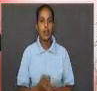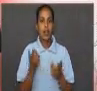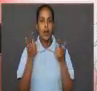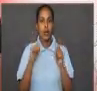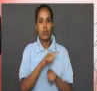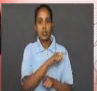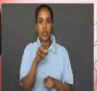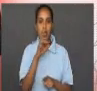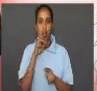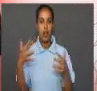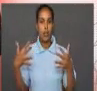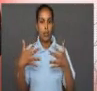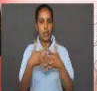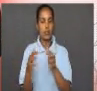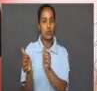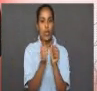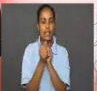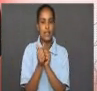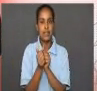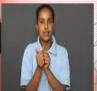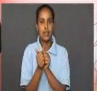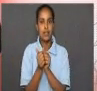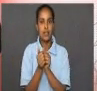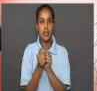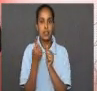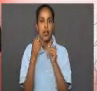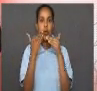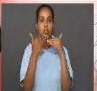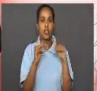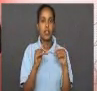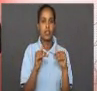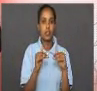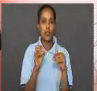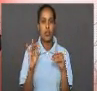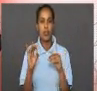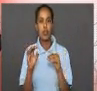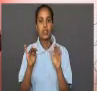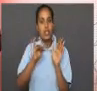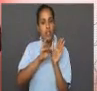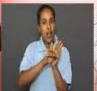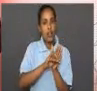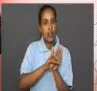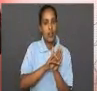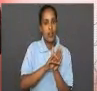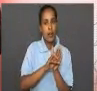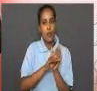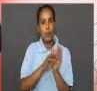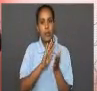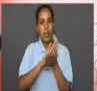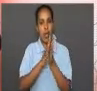When they are mixed together, the concentration of the salt